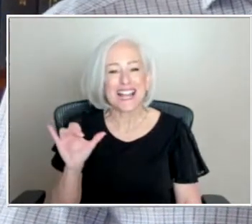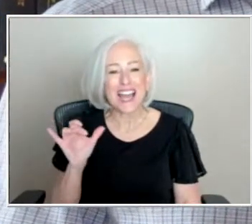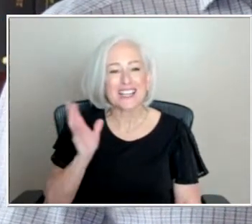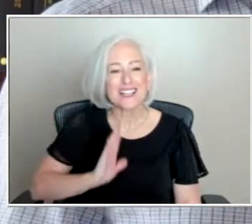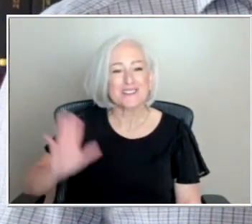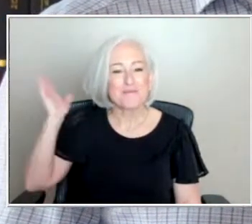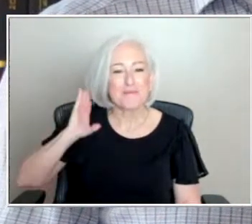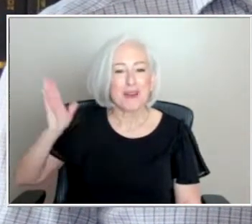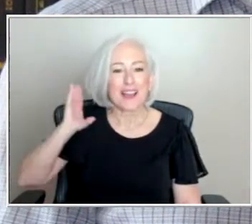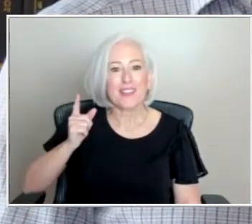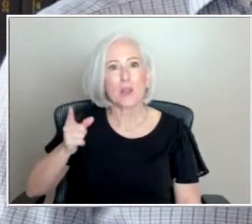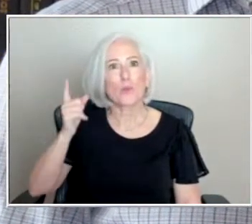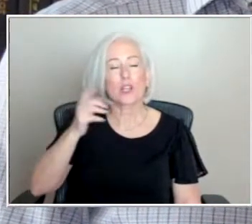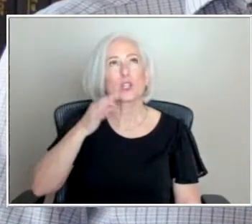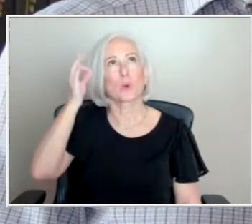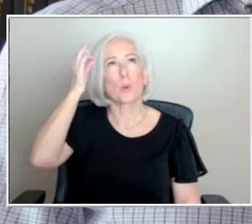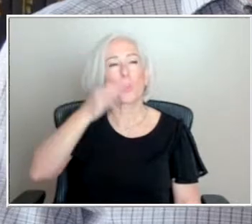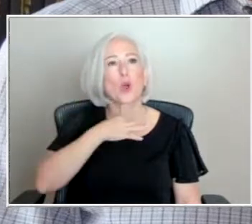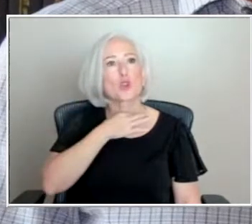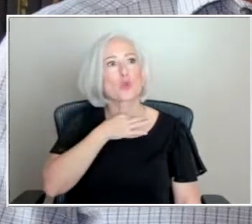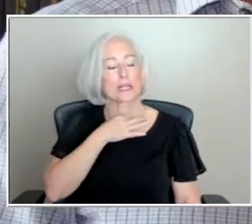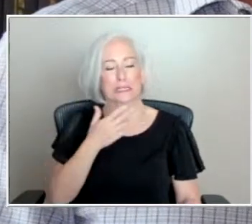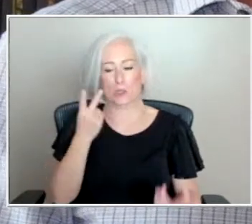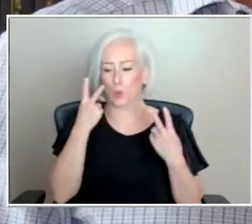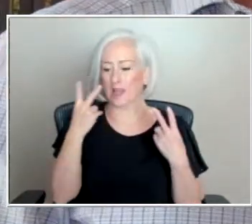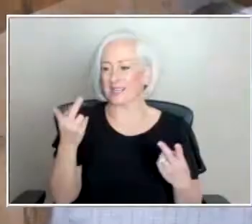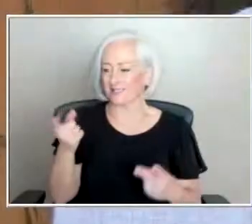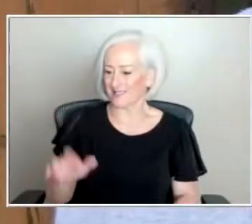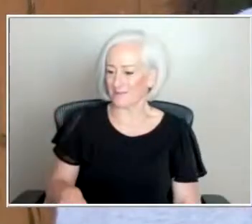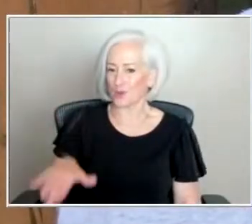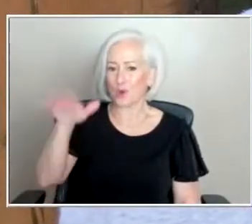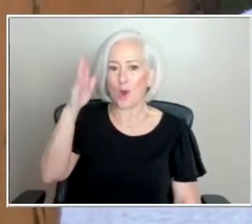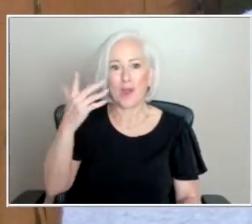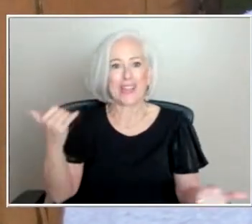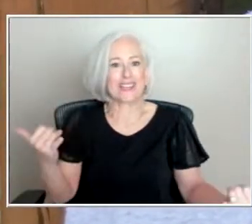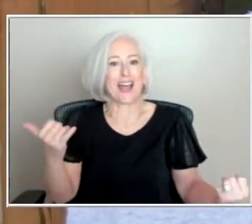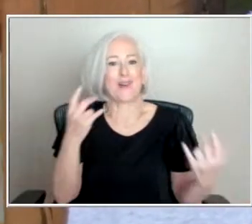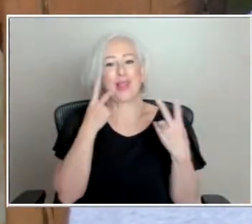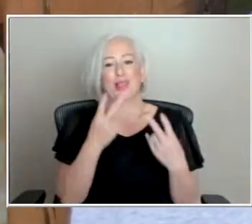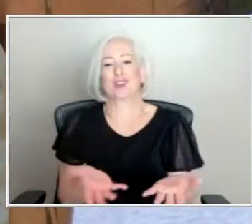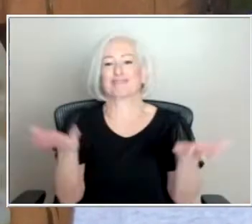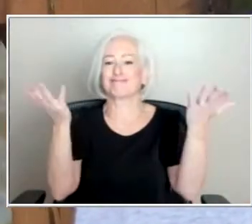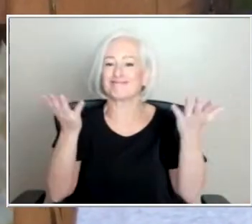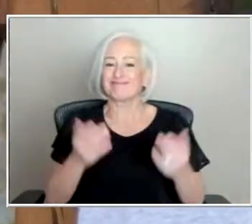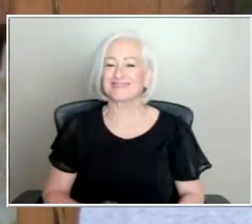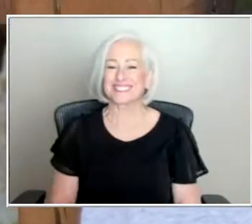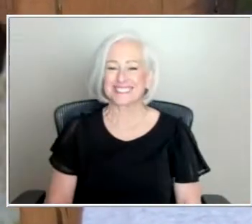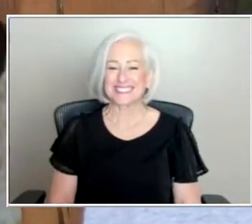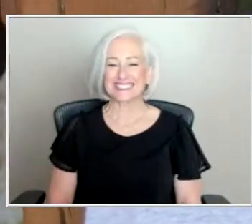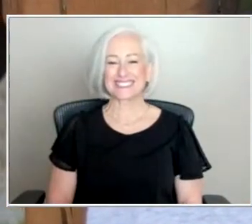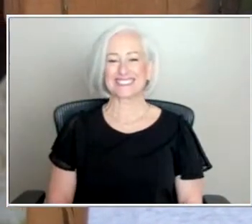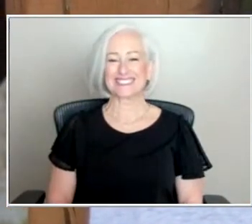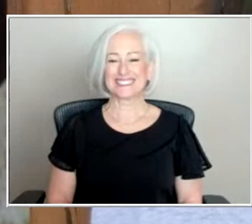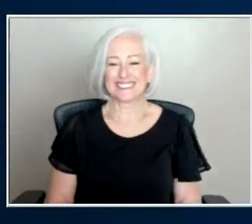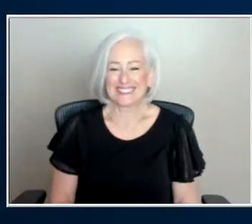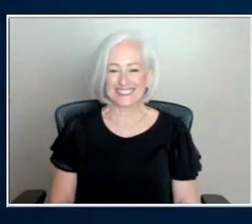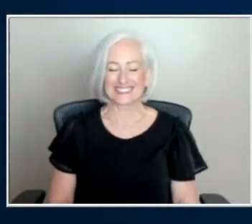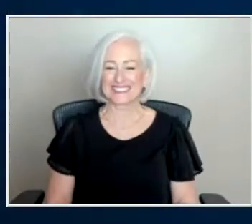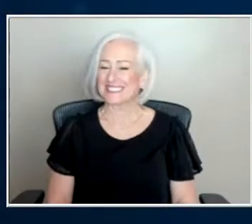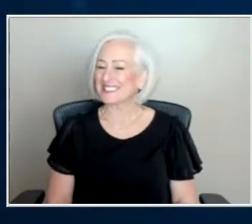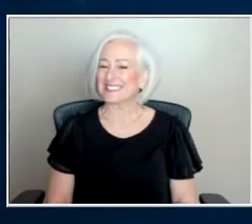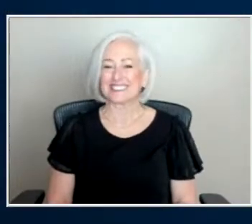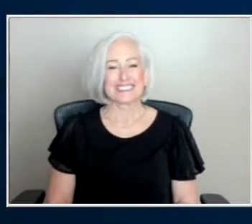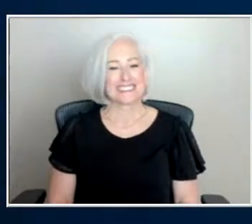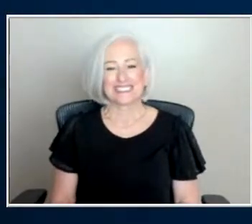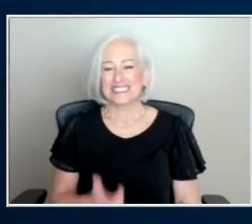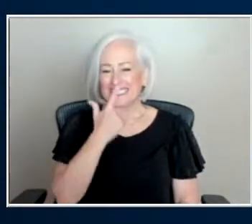wondering if you were going to see these days and these milestones, and here you are living it. What's it like? It's interesting